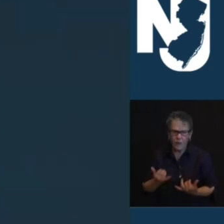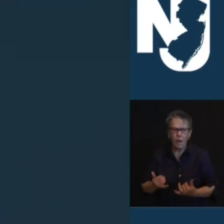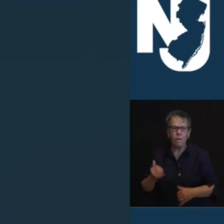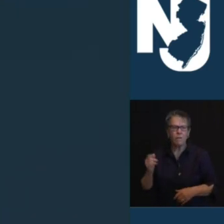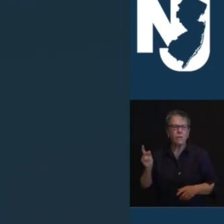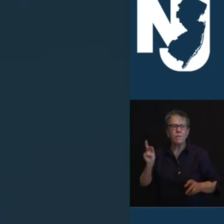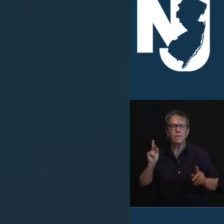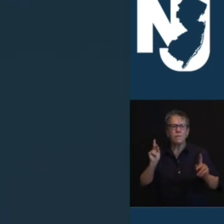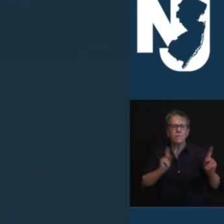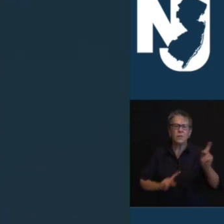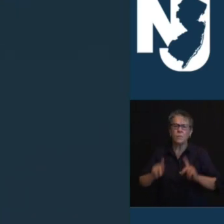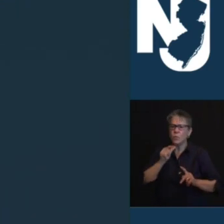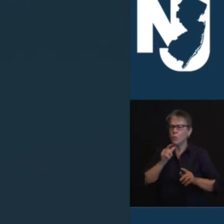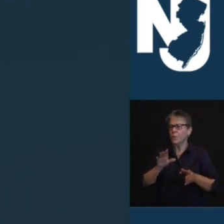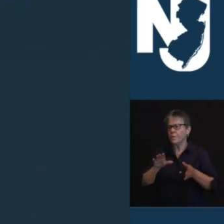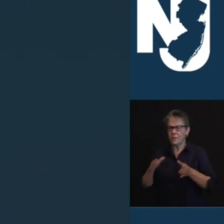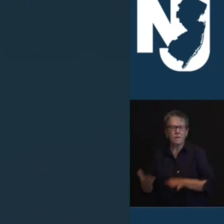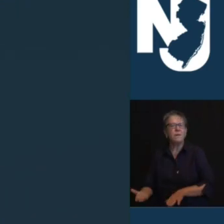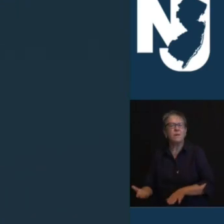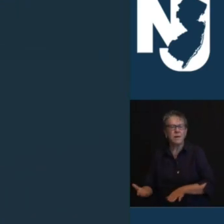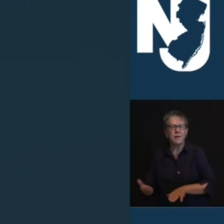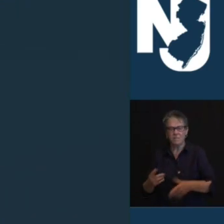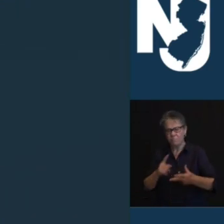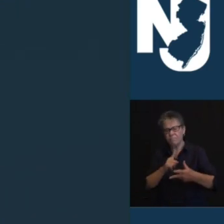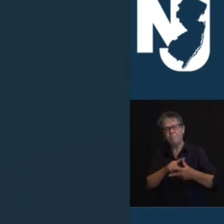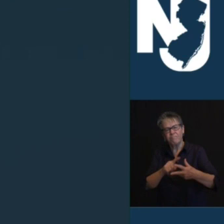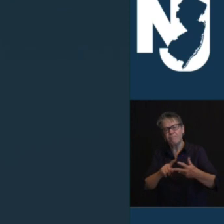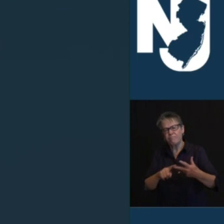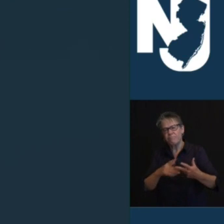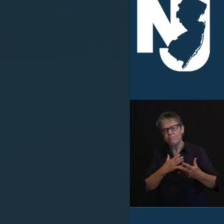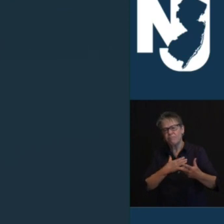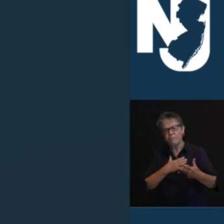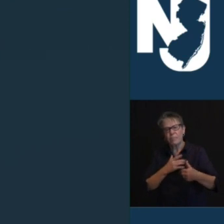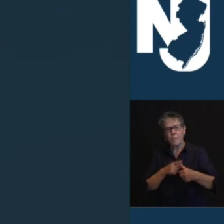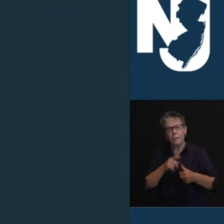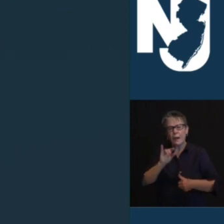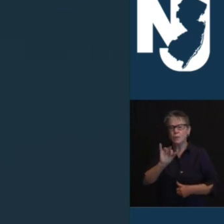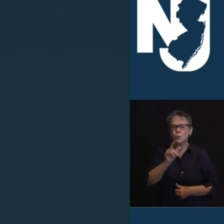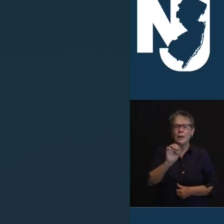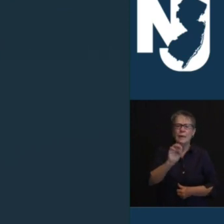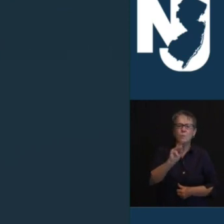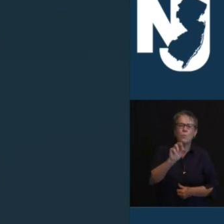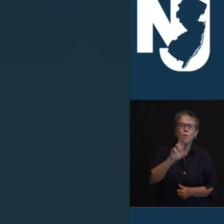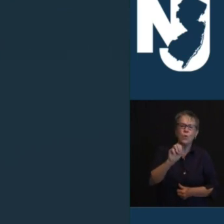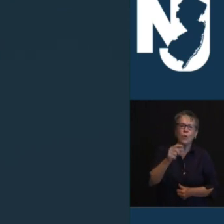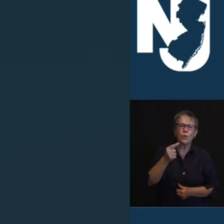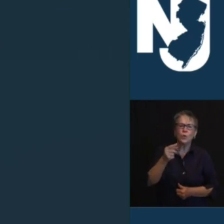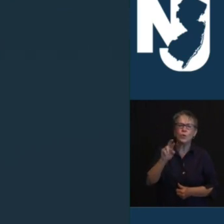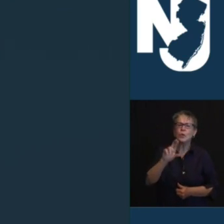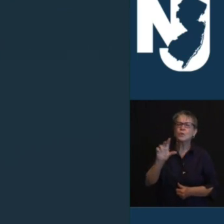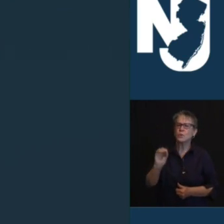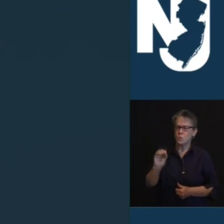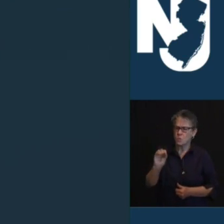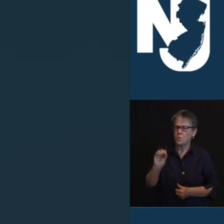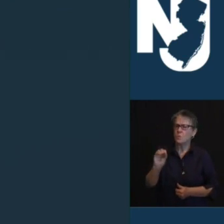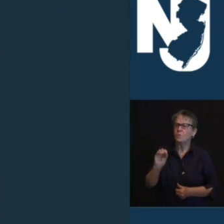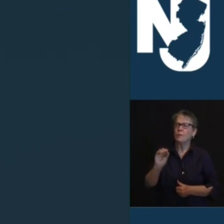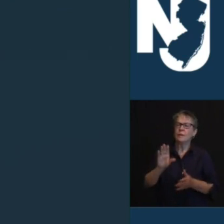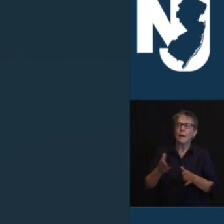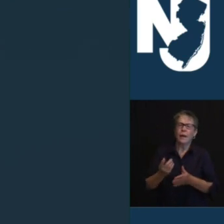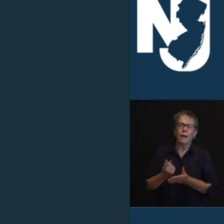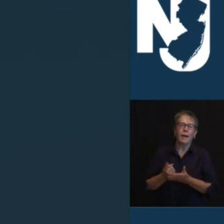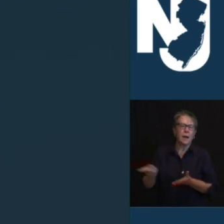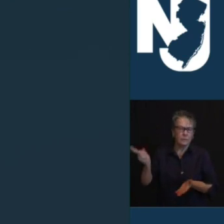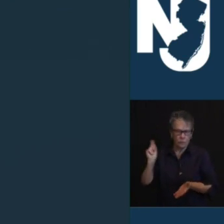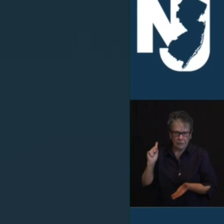up, we'll begin by remembering Julie Moore Gorzo, who passed 1 week ago today at the age